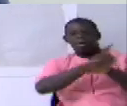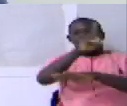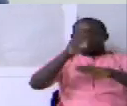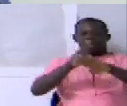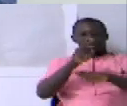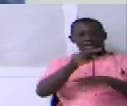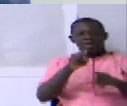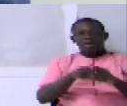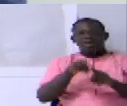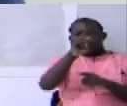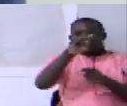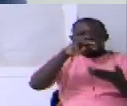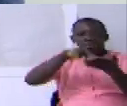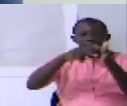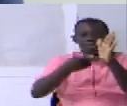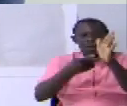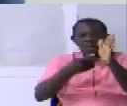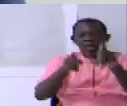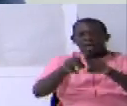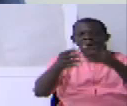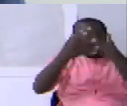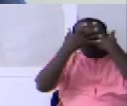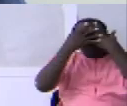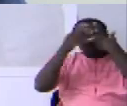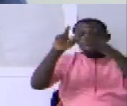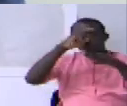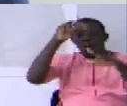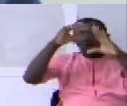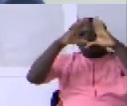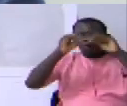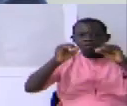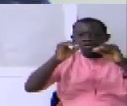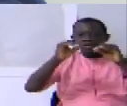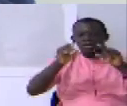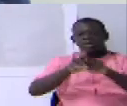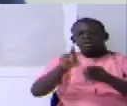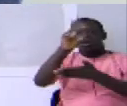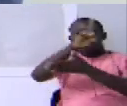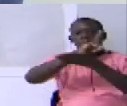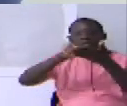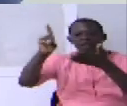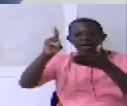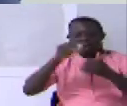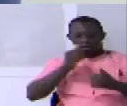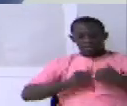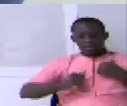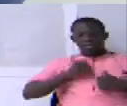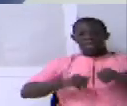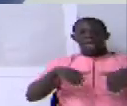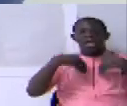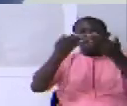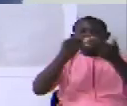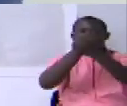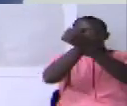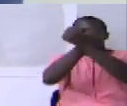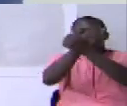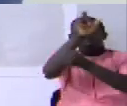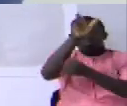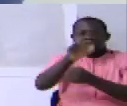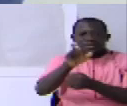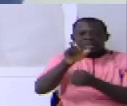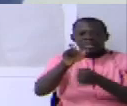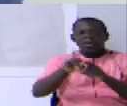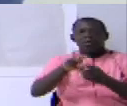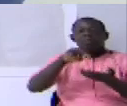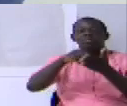You mean the prison service? Yes, sir. It provides milk to the prisoners? Powdered milk.